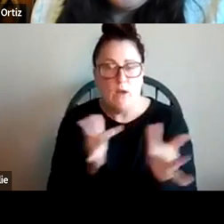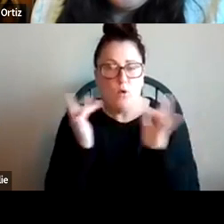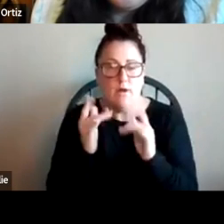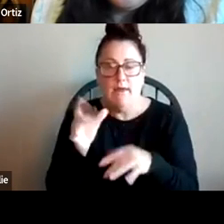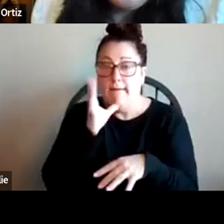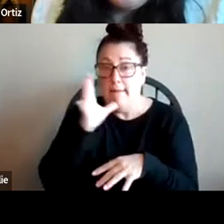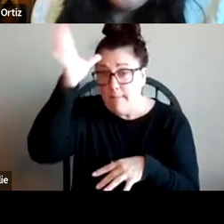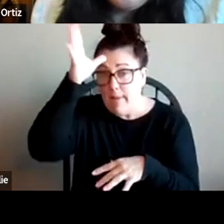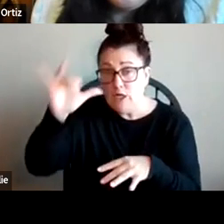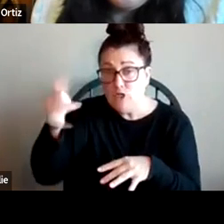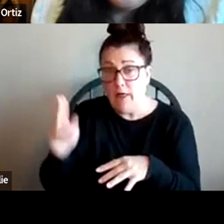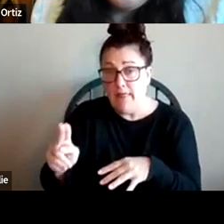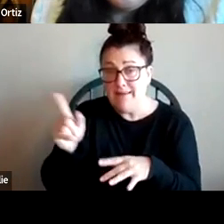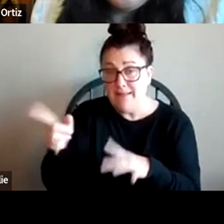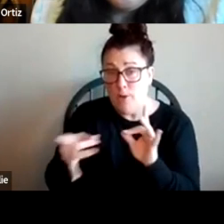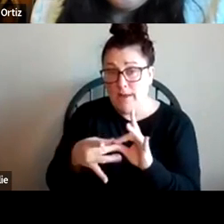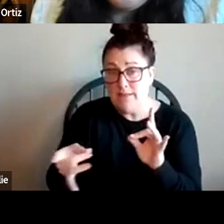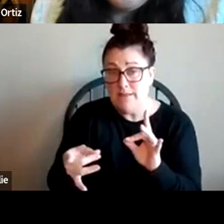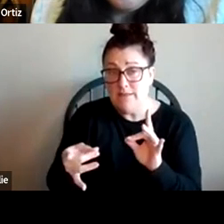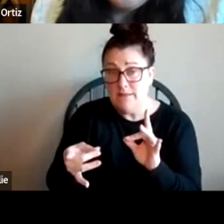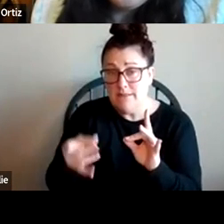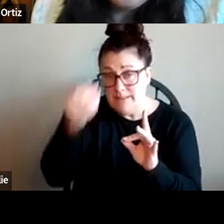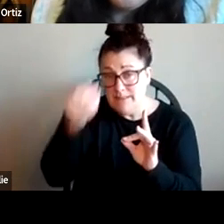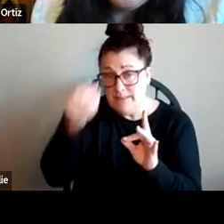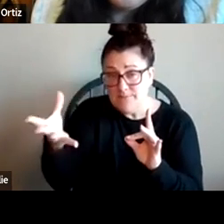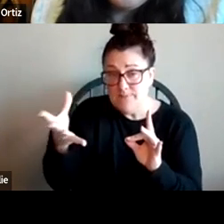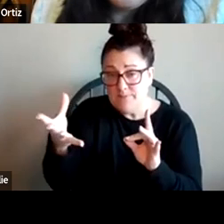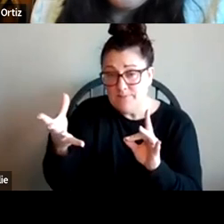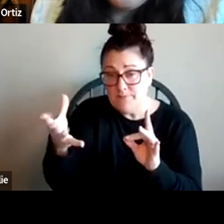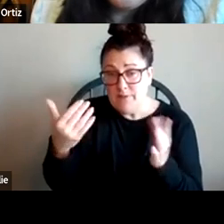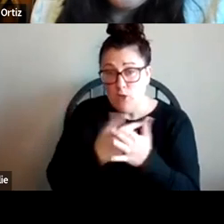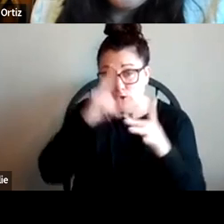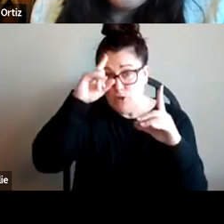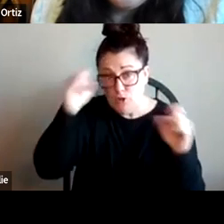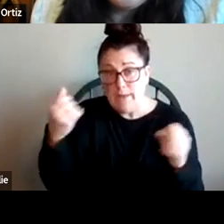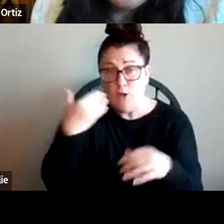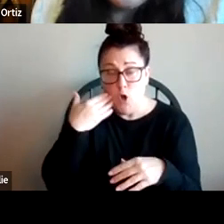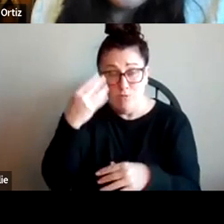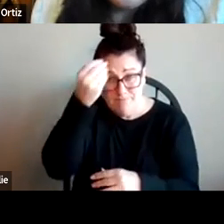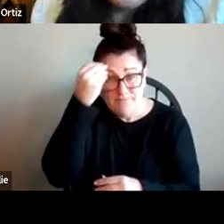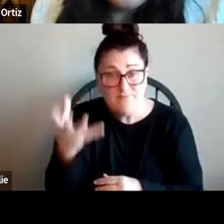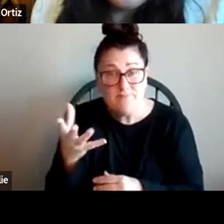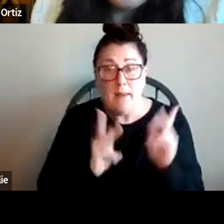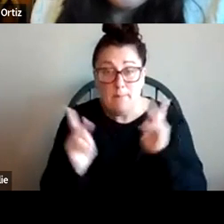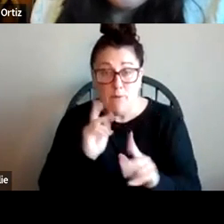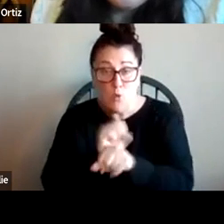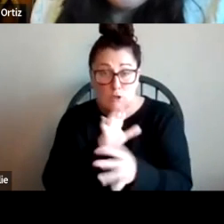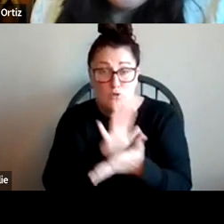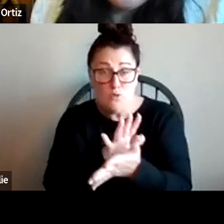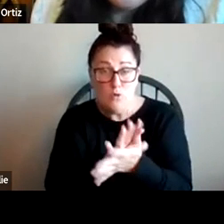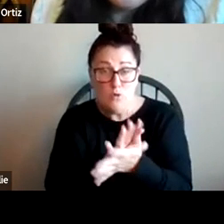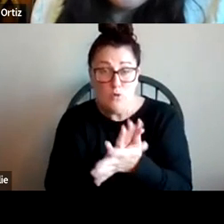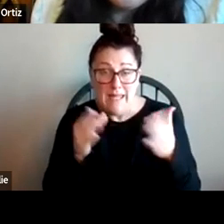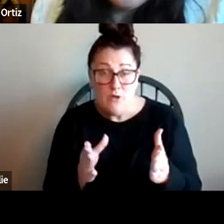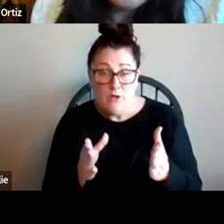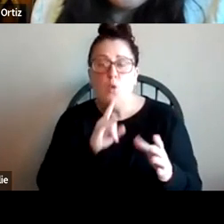parent, Jonathan, who spoke, I just want him to know, and I want the new superintendent, whoever that is, to know that the people who work in the schools, the school leaders, the